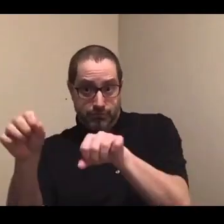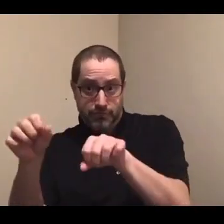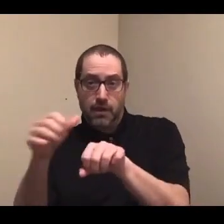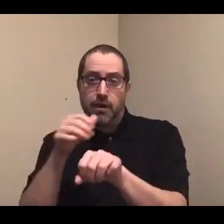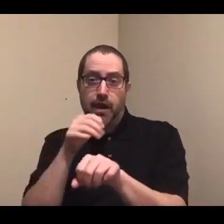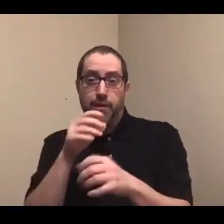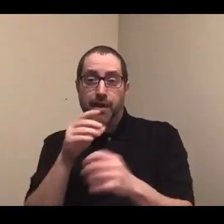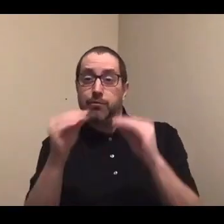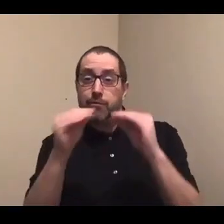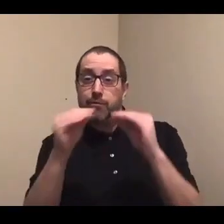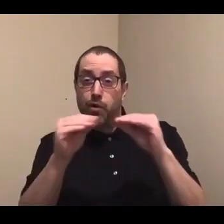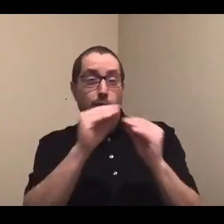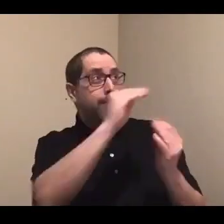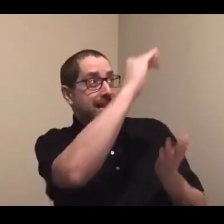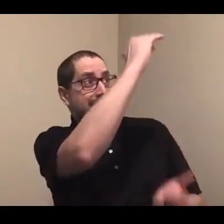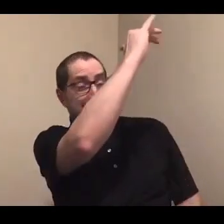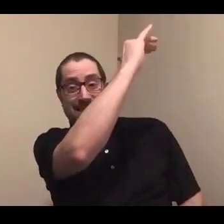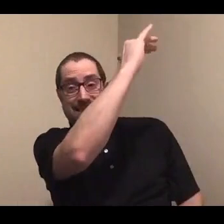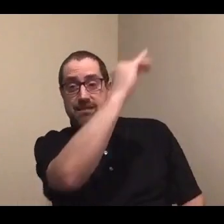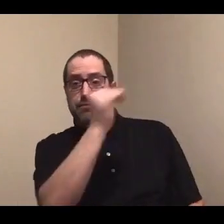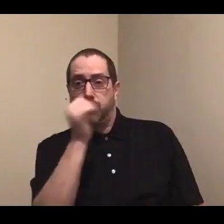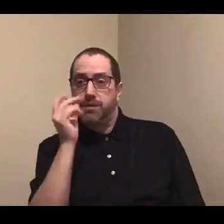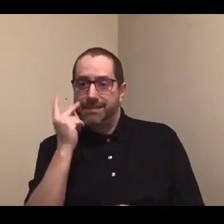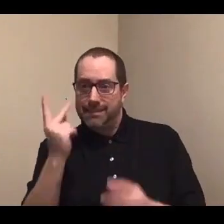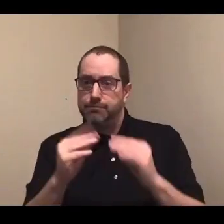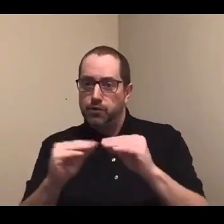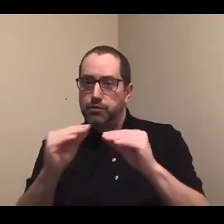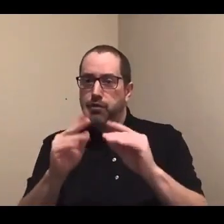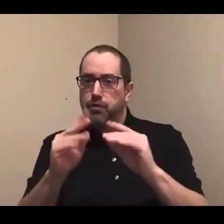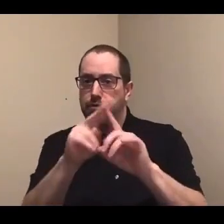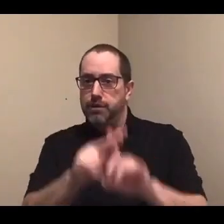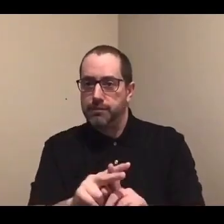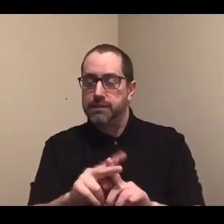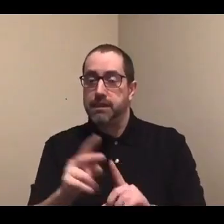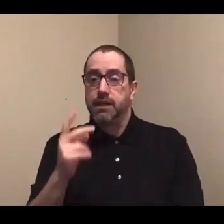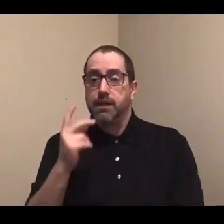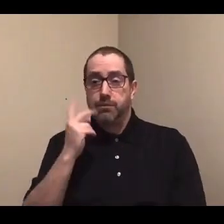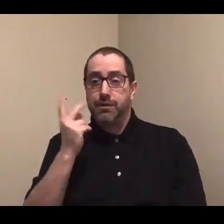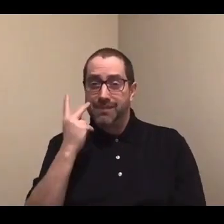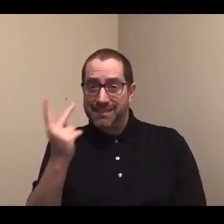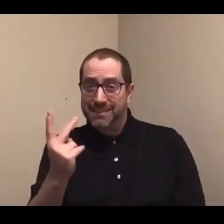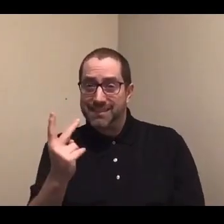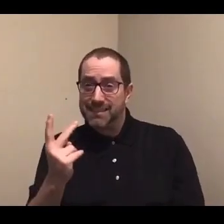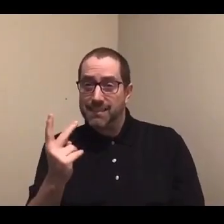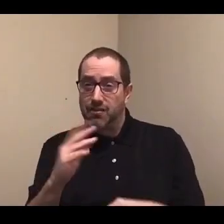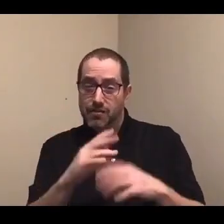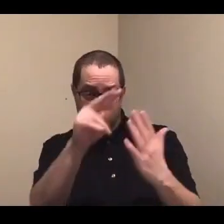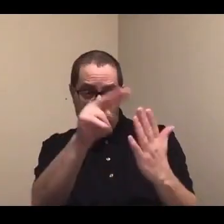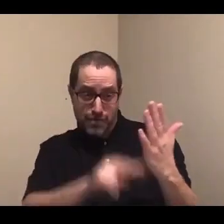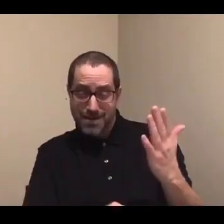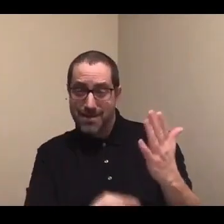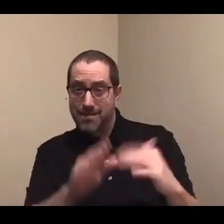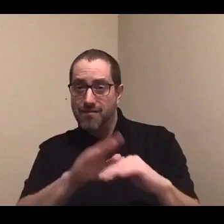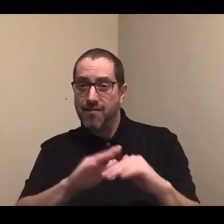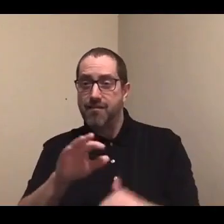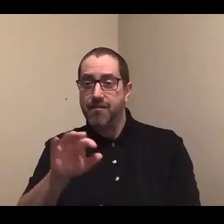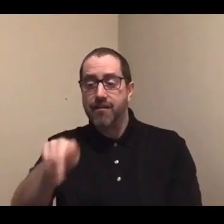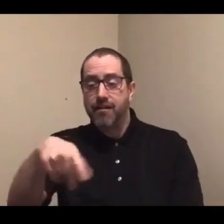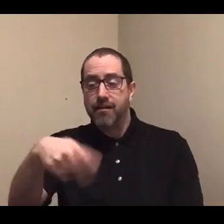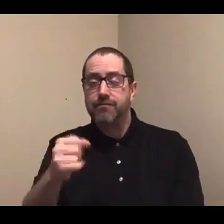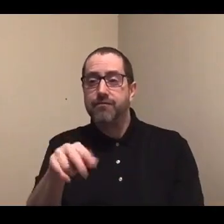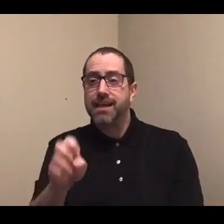you may have seen on previous presentations that talked about the phase 2 rollout, where we would be offering clinics, and you might be wondering how